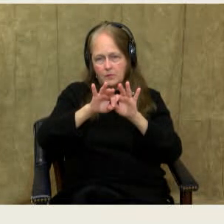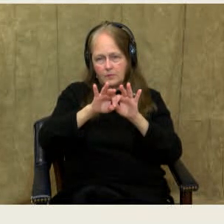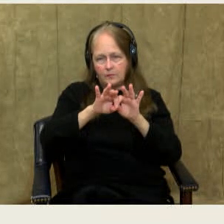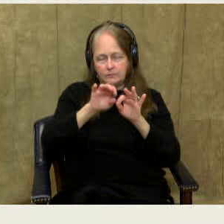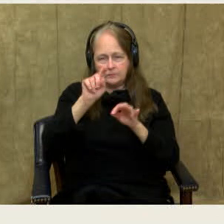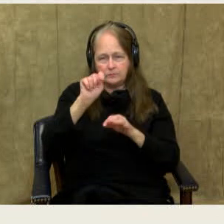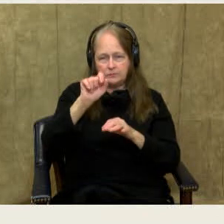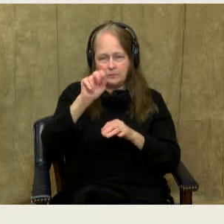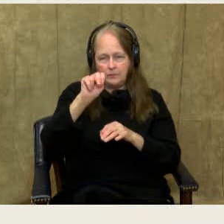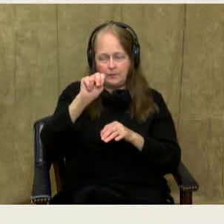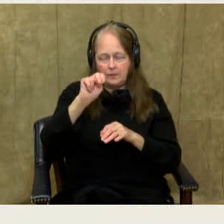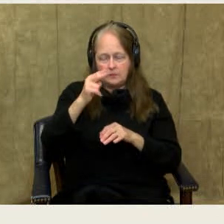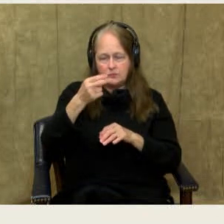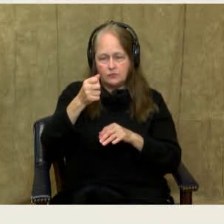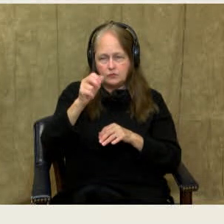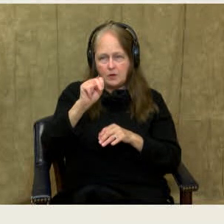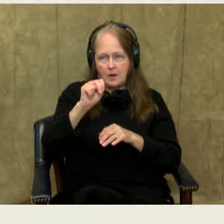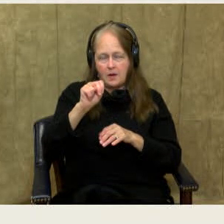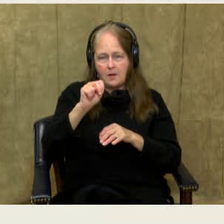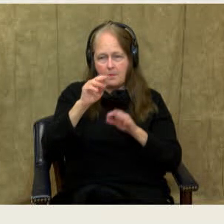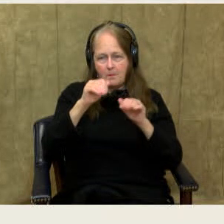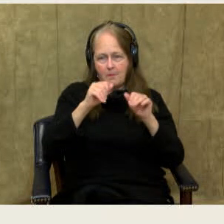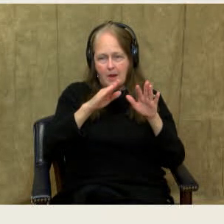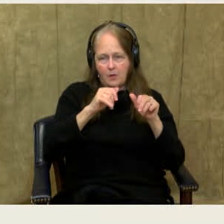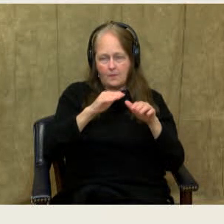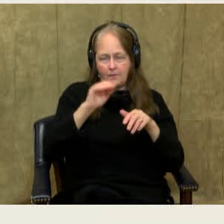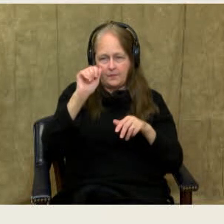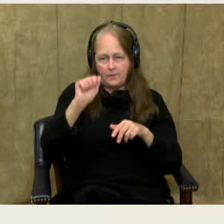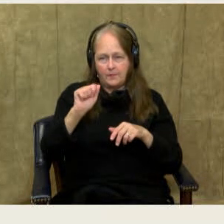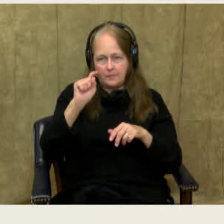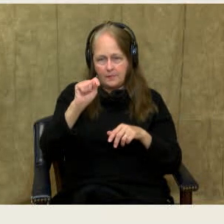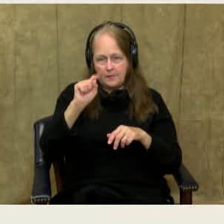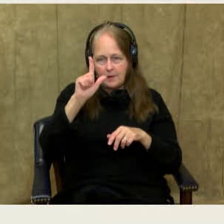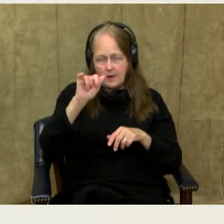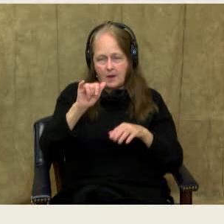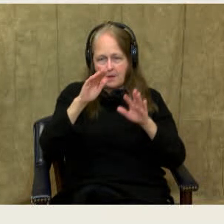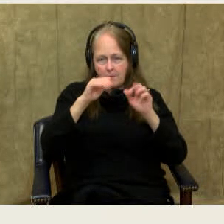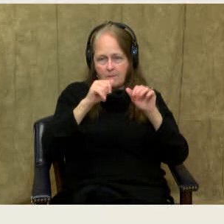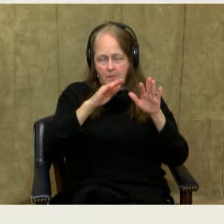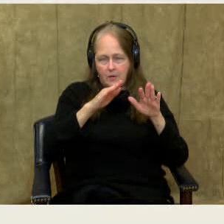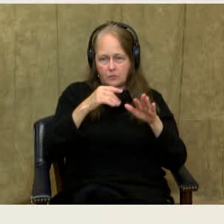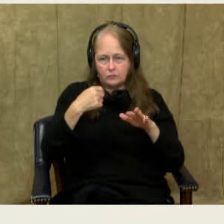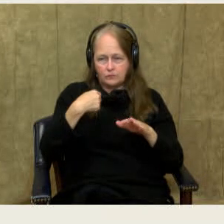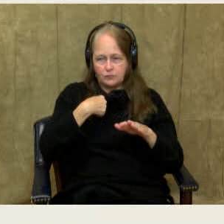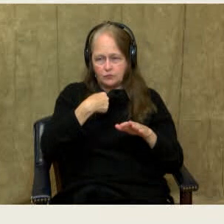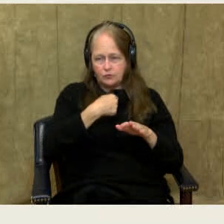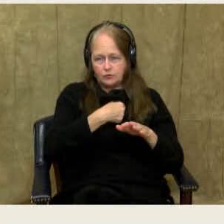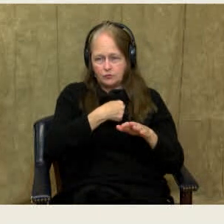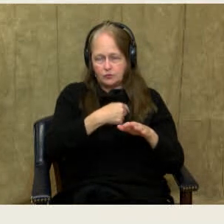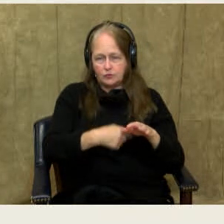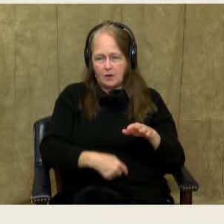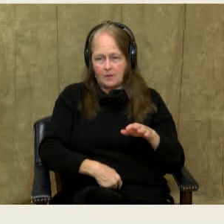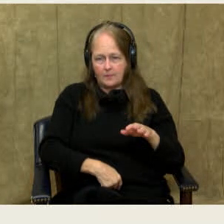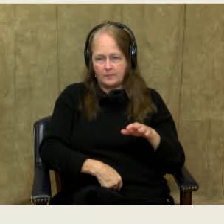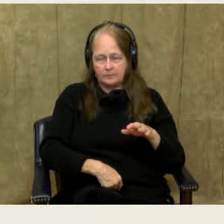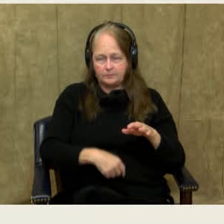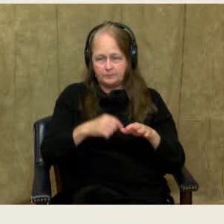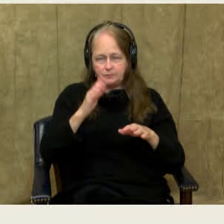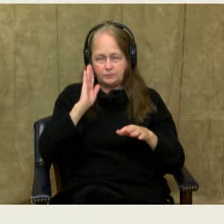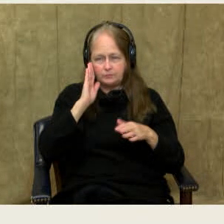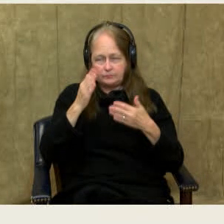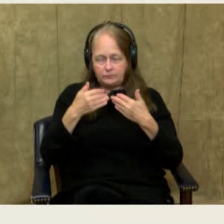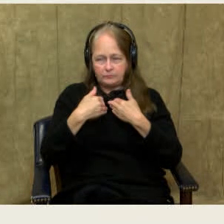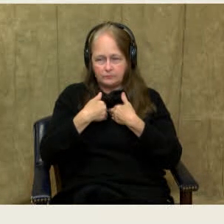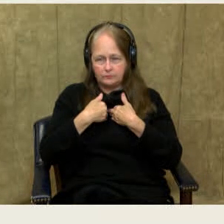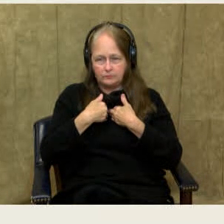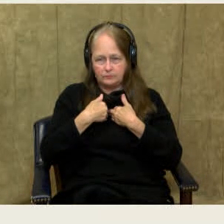The Tian Shan mountains. The Atlay mountains between China and Mongolia. We also have